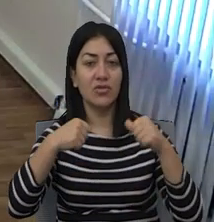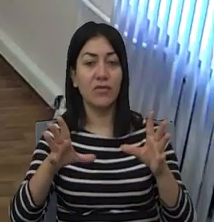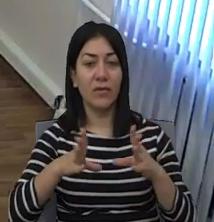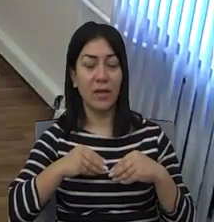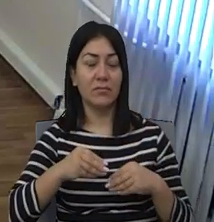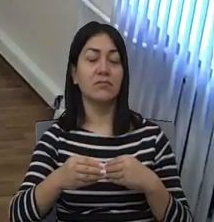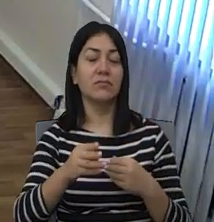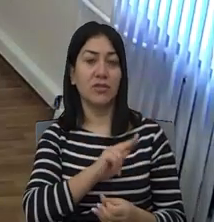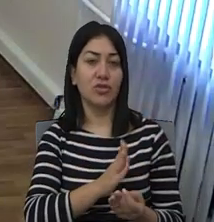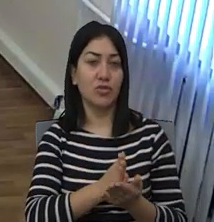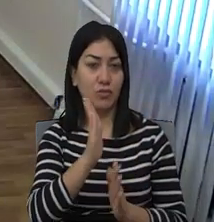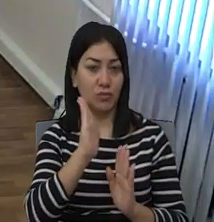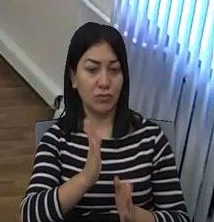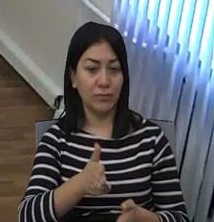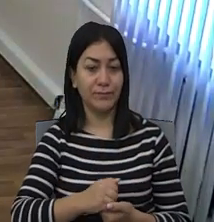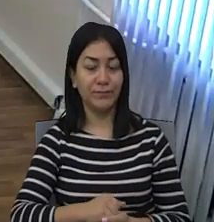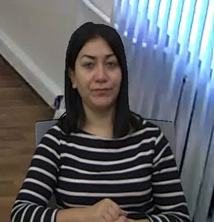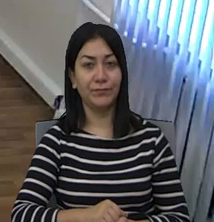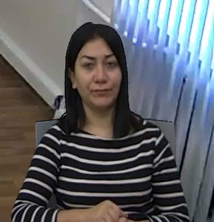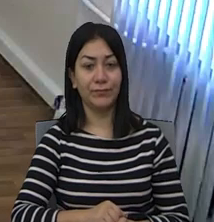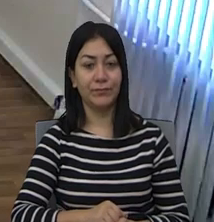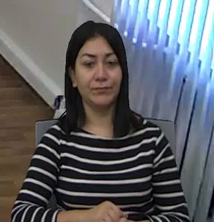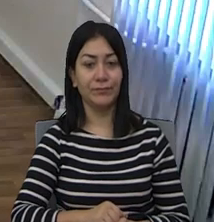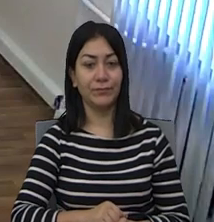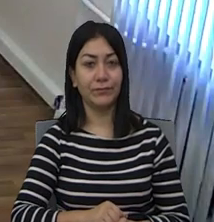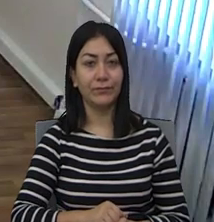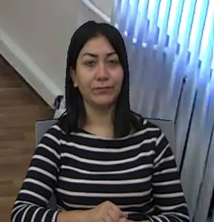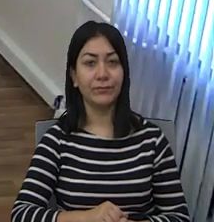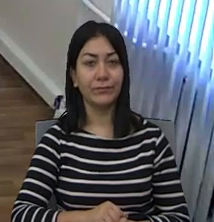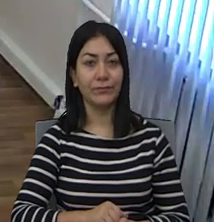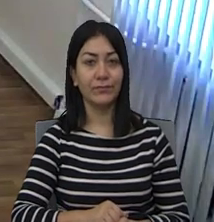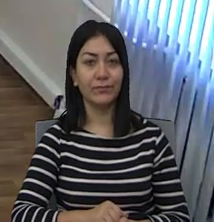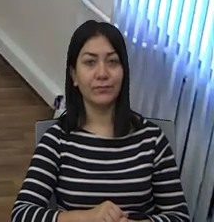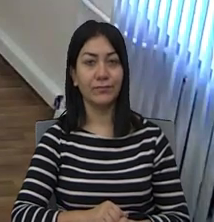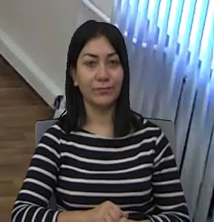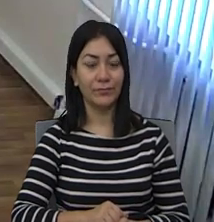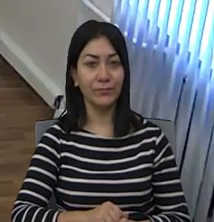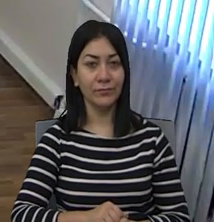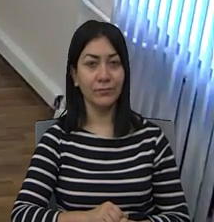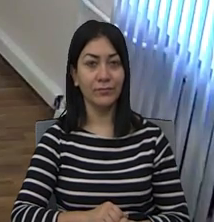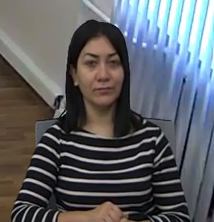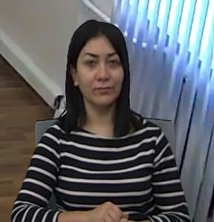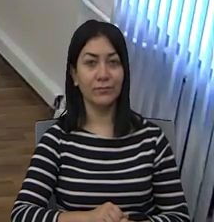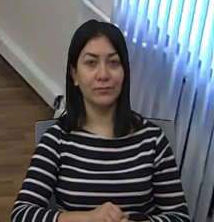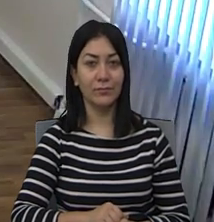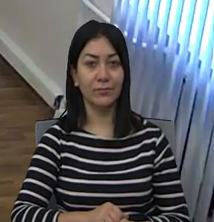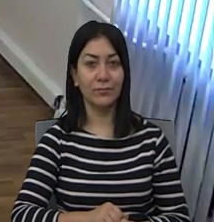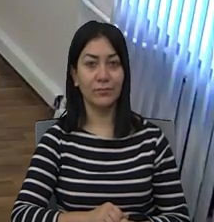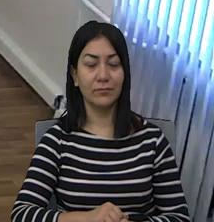And just to place this project into a wider context, this is one of several projects we